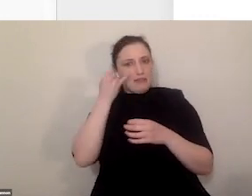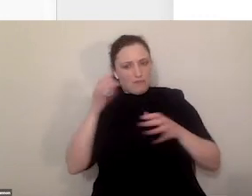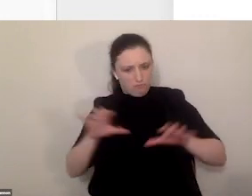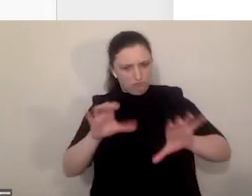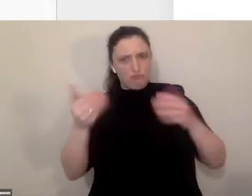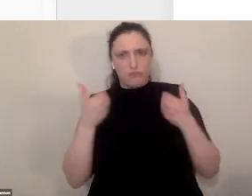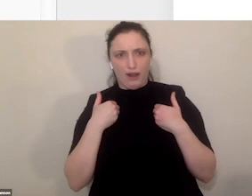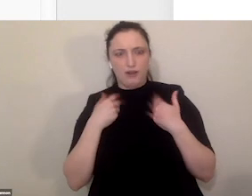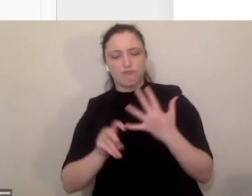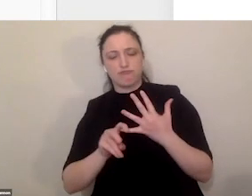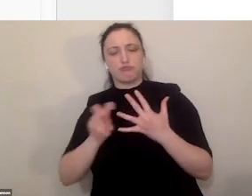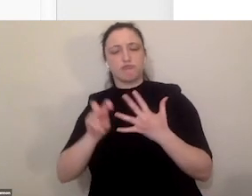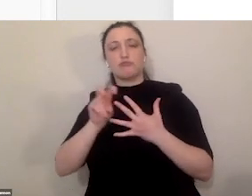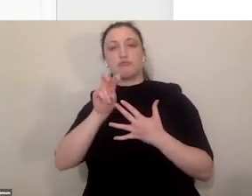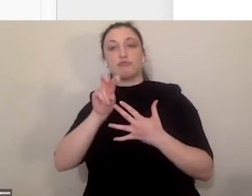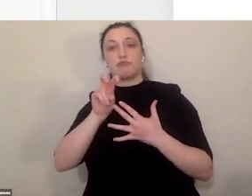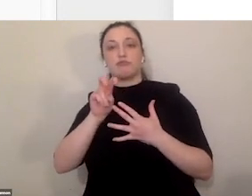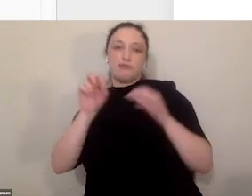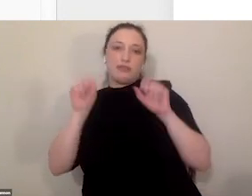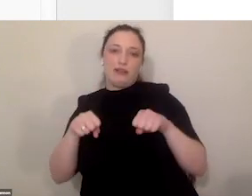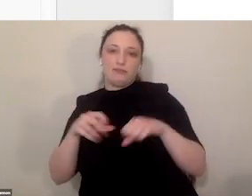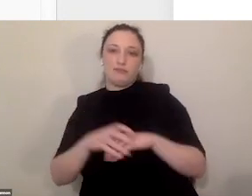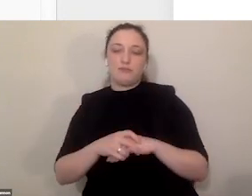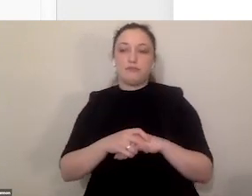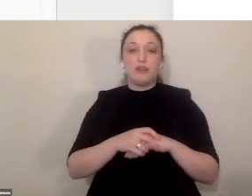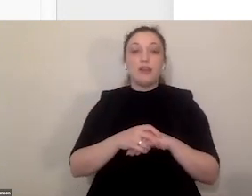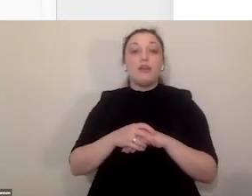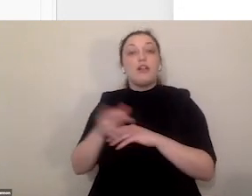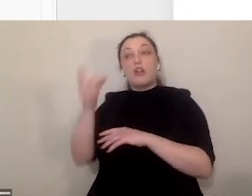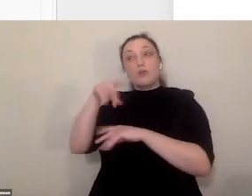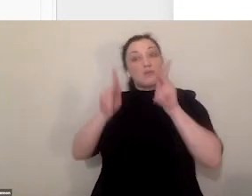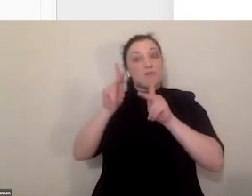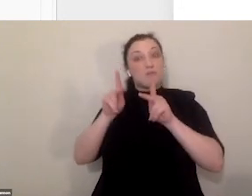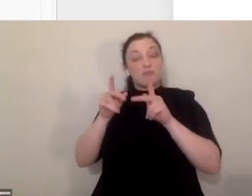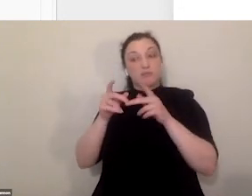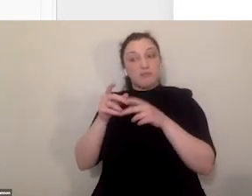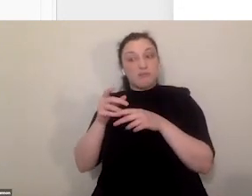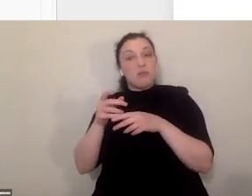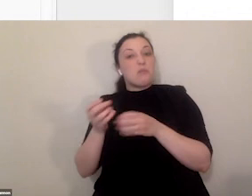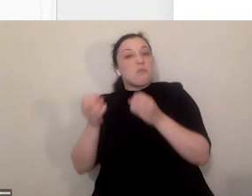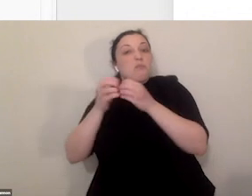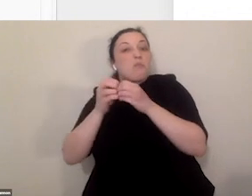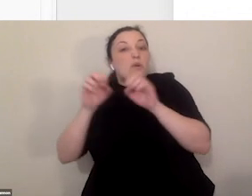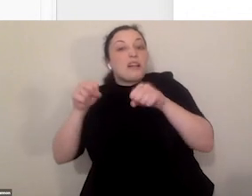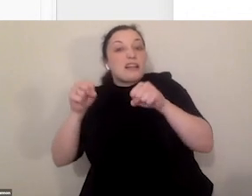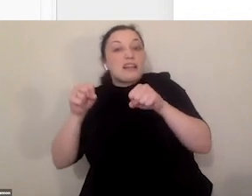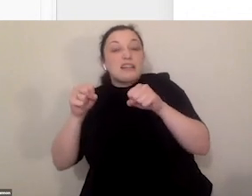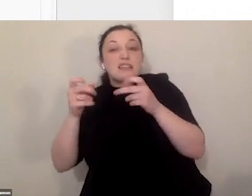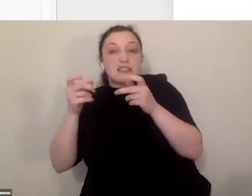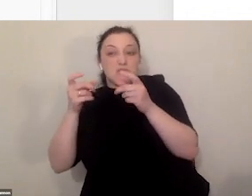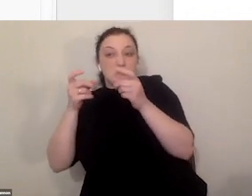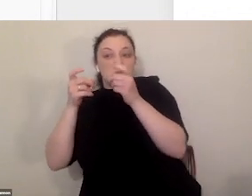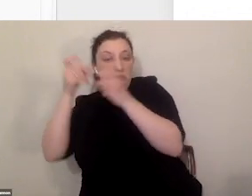been mentees and mentors, and that people who work for SMEs are more likely to get their positions through personal networking and to benefit